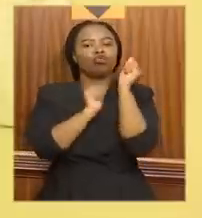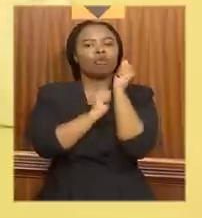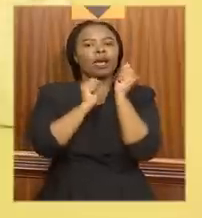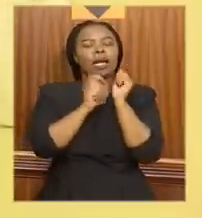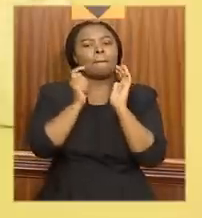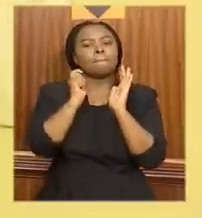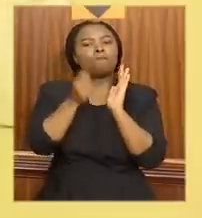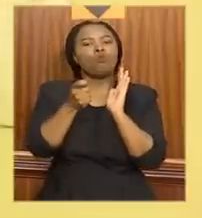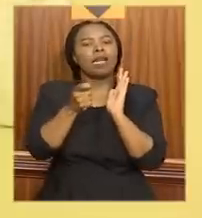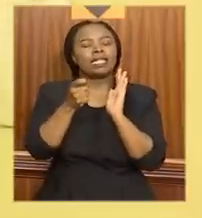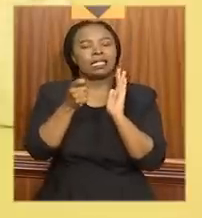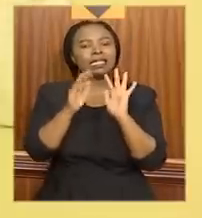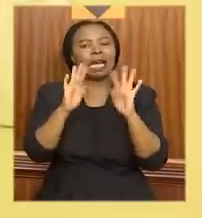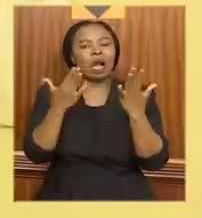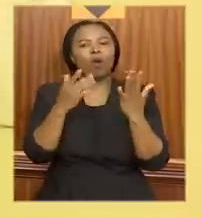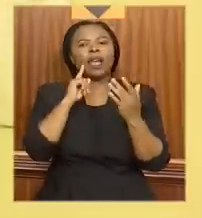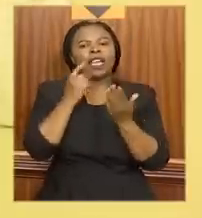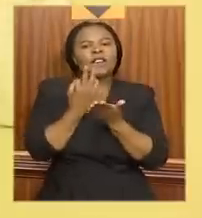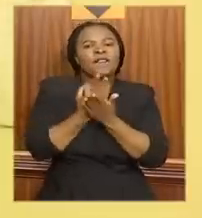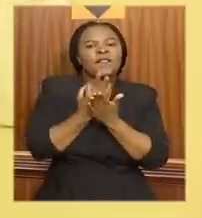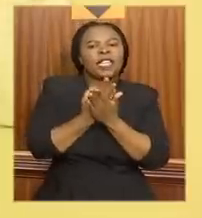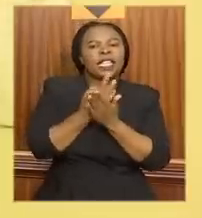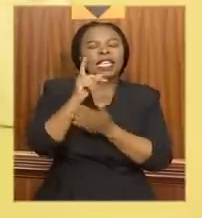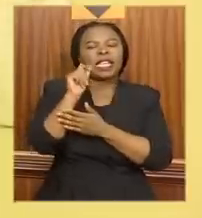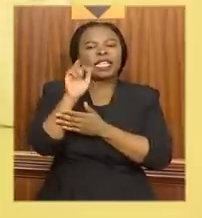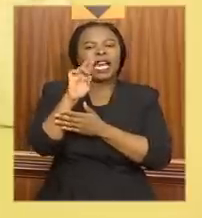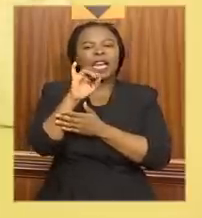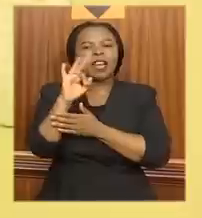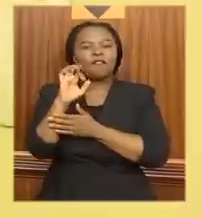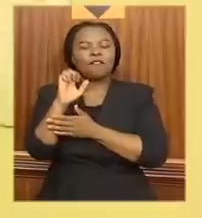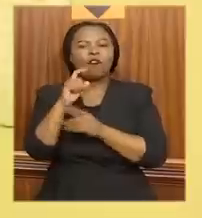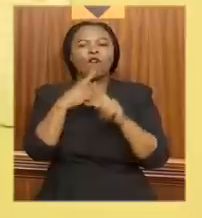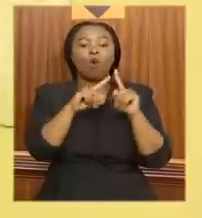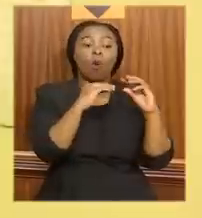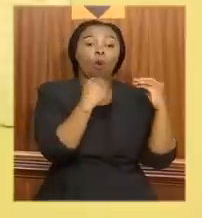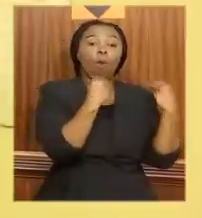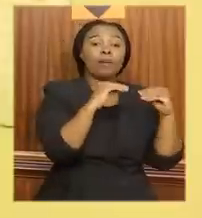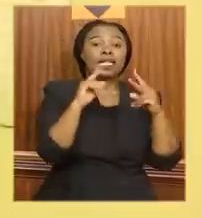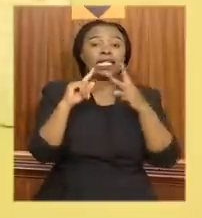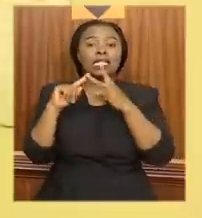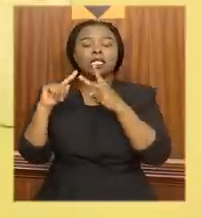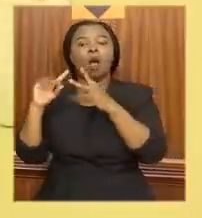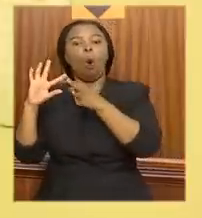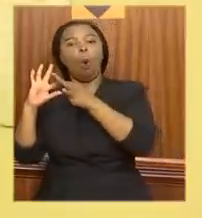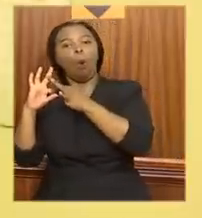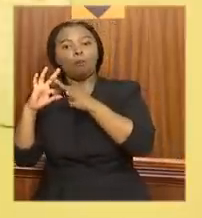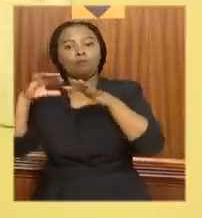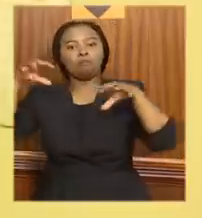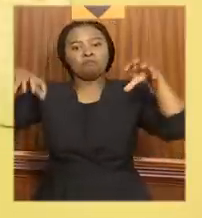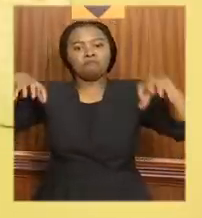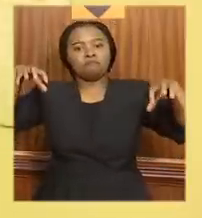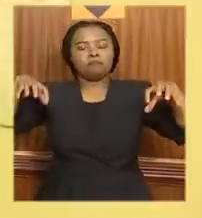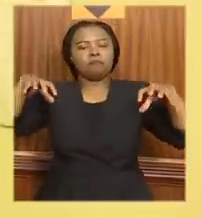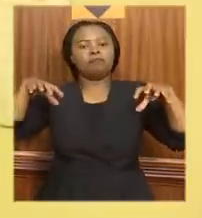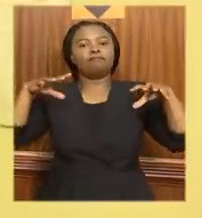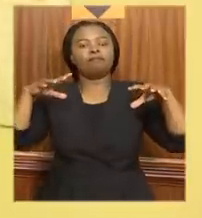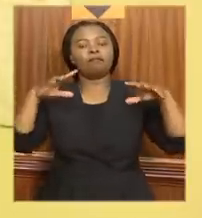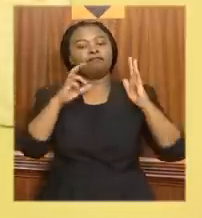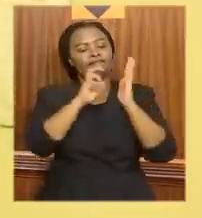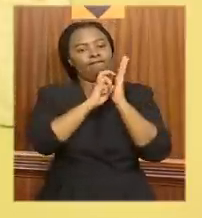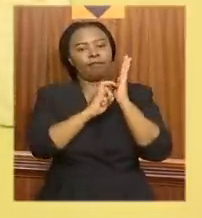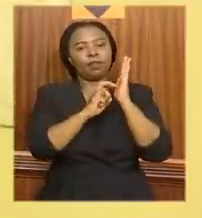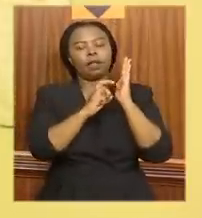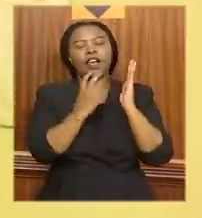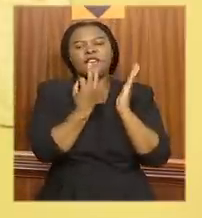a feed-in tariff for all commercial and residential installations on its network.